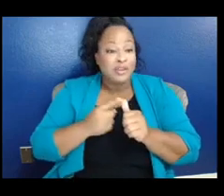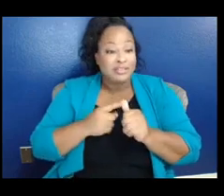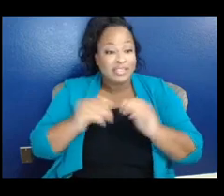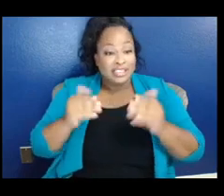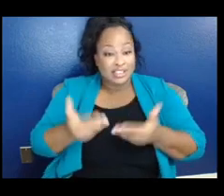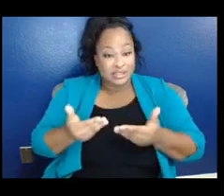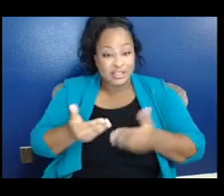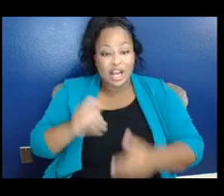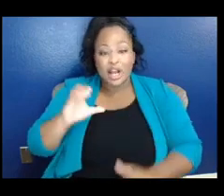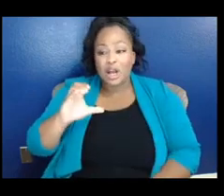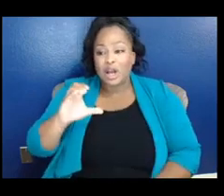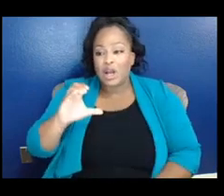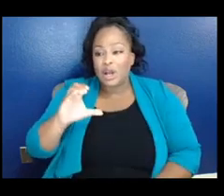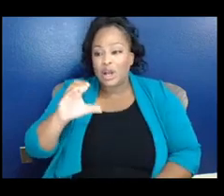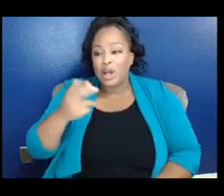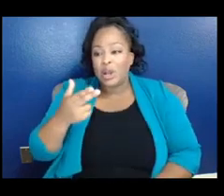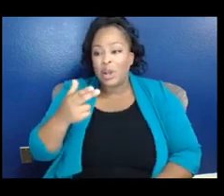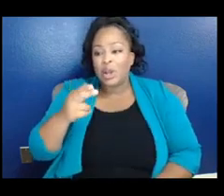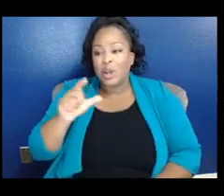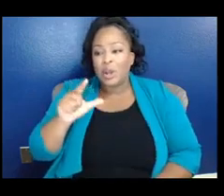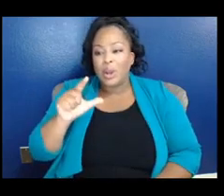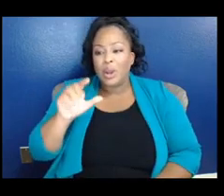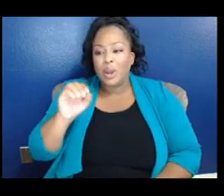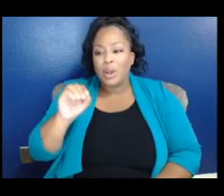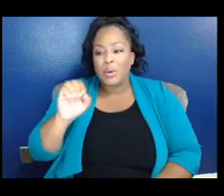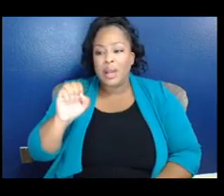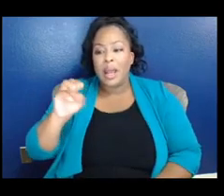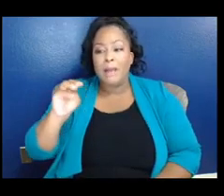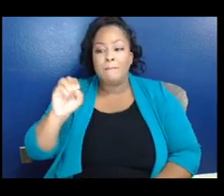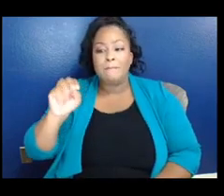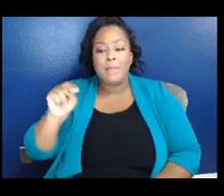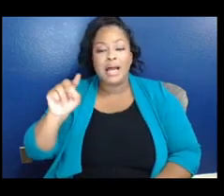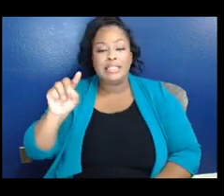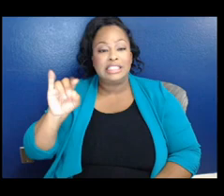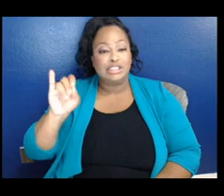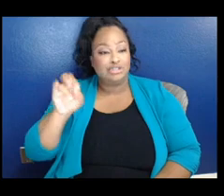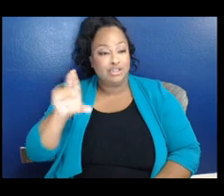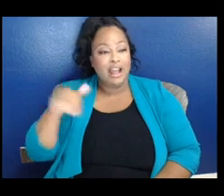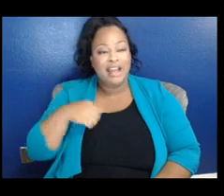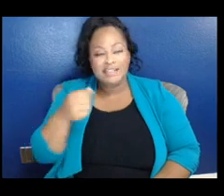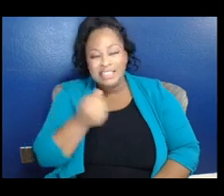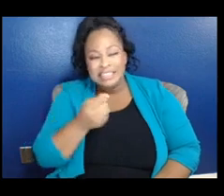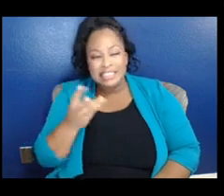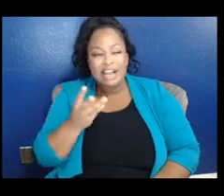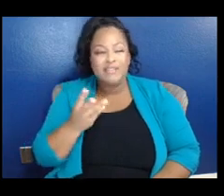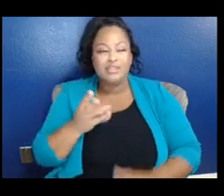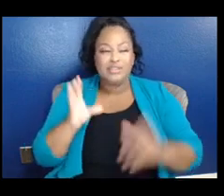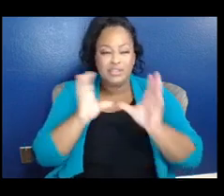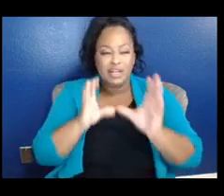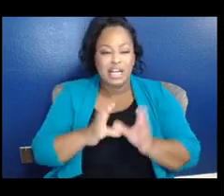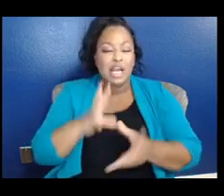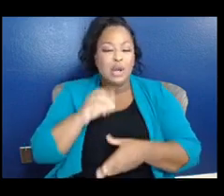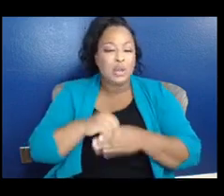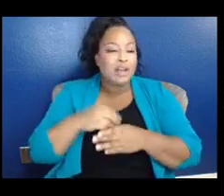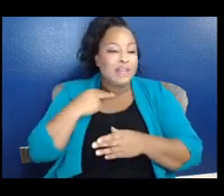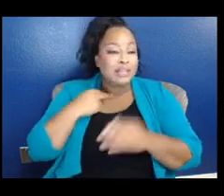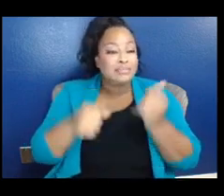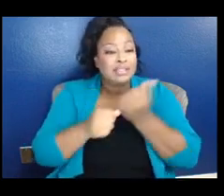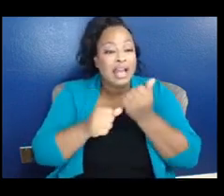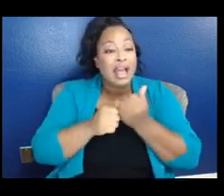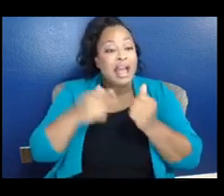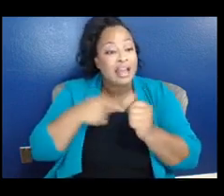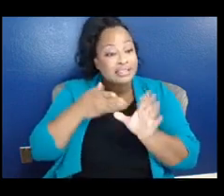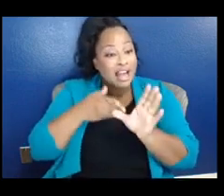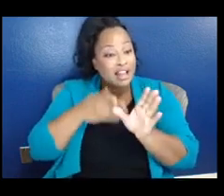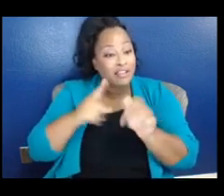First, I'd like to introduce Chloe Mondesor. Chloe holds several certifications, including victim assistance and